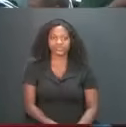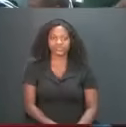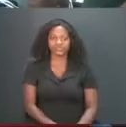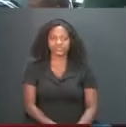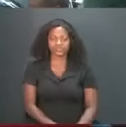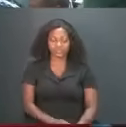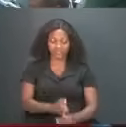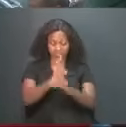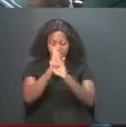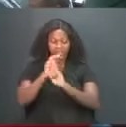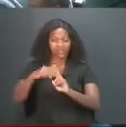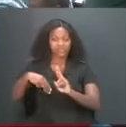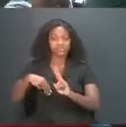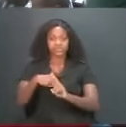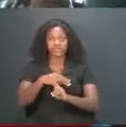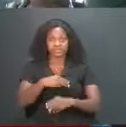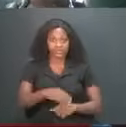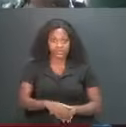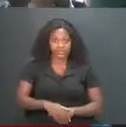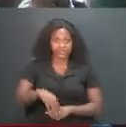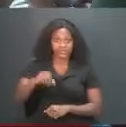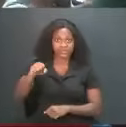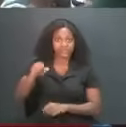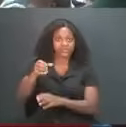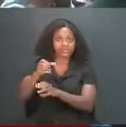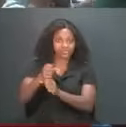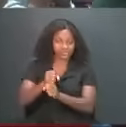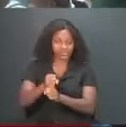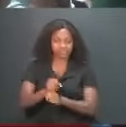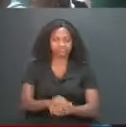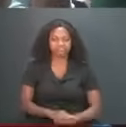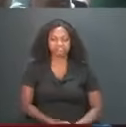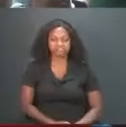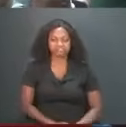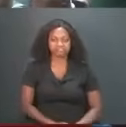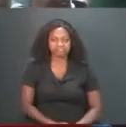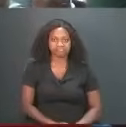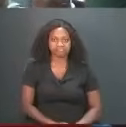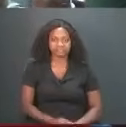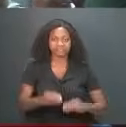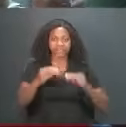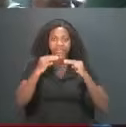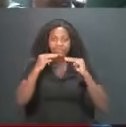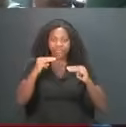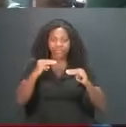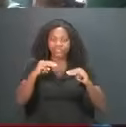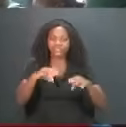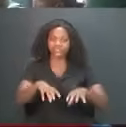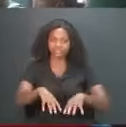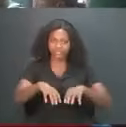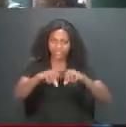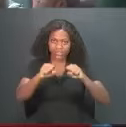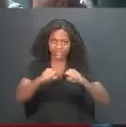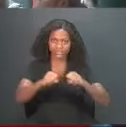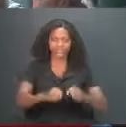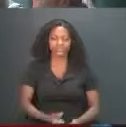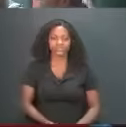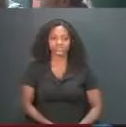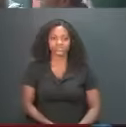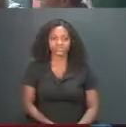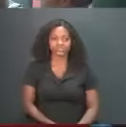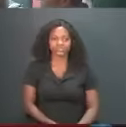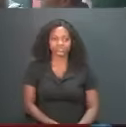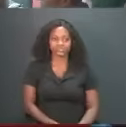Honorable members, the ayes have it. The motion is accordingly adopted.